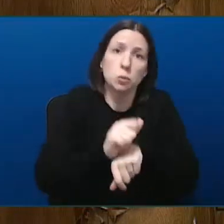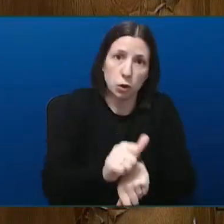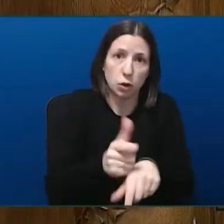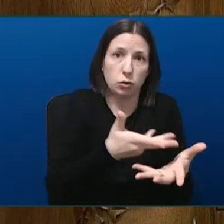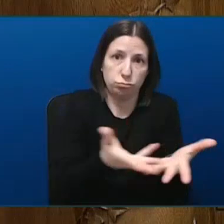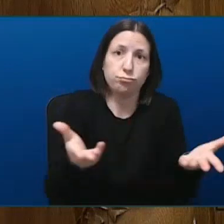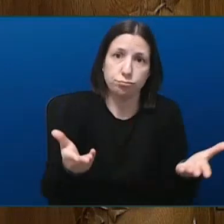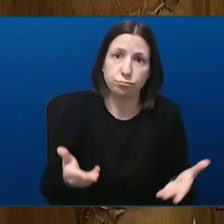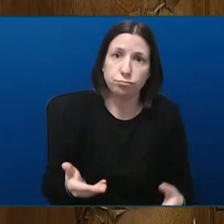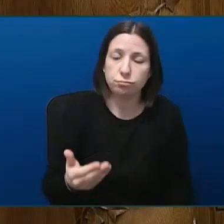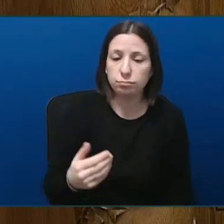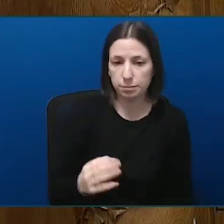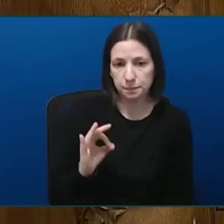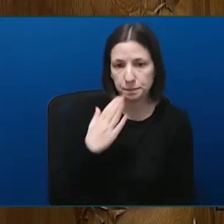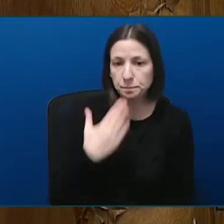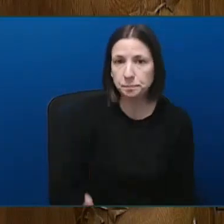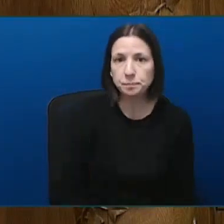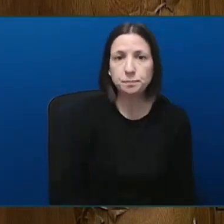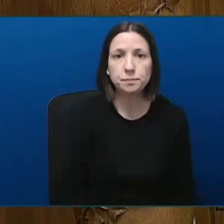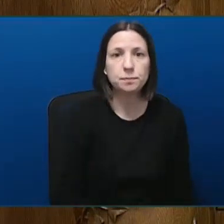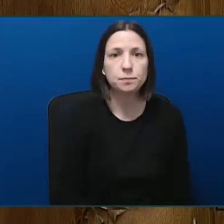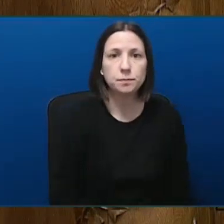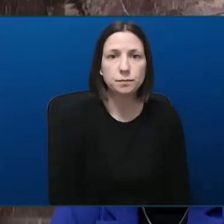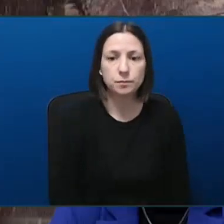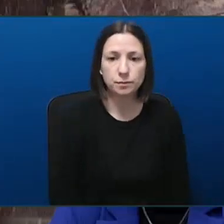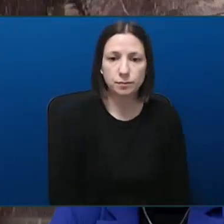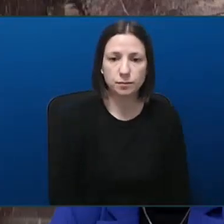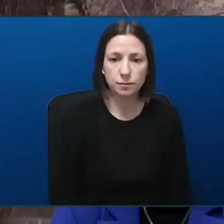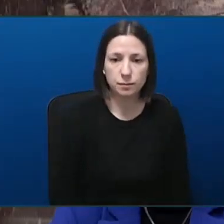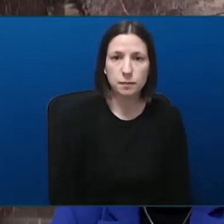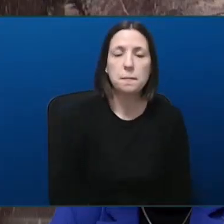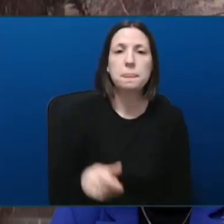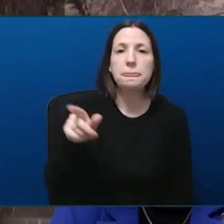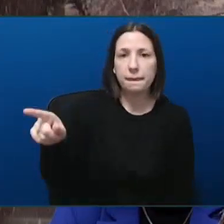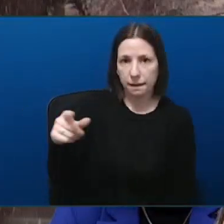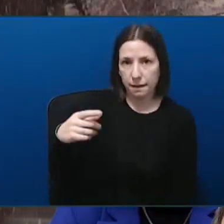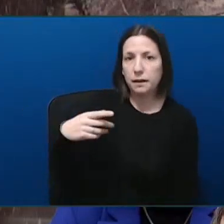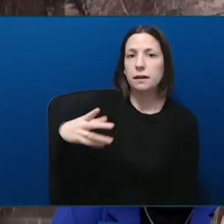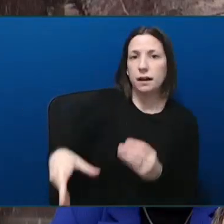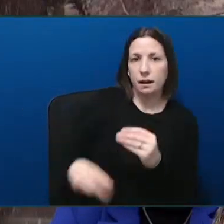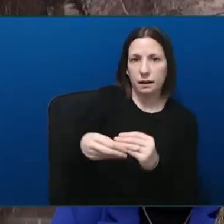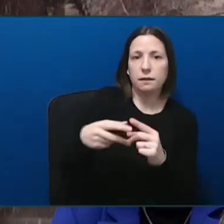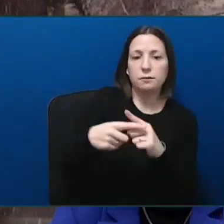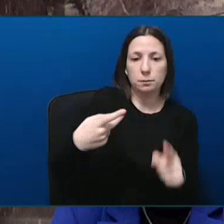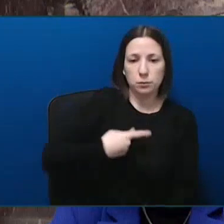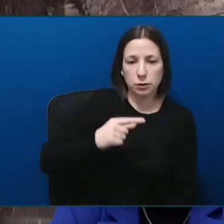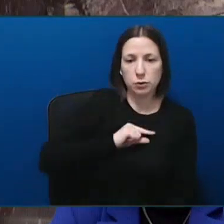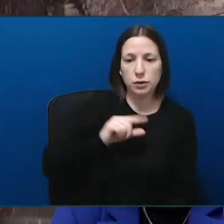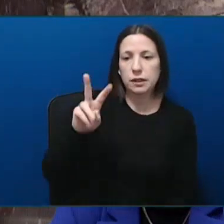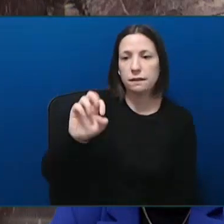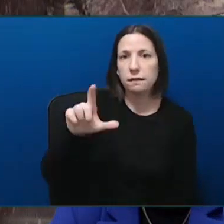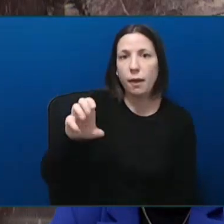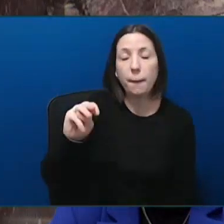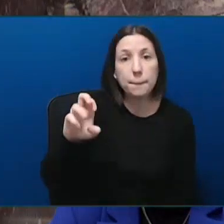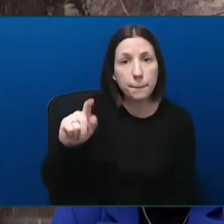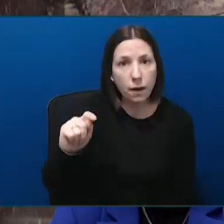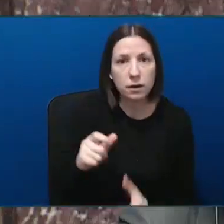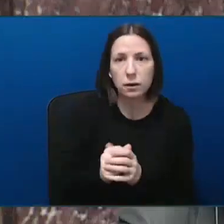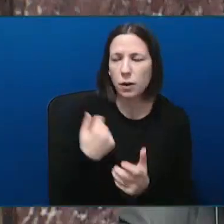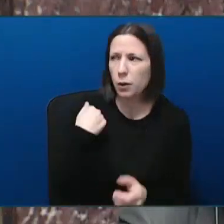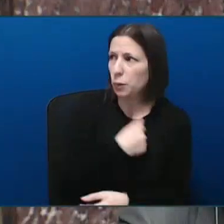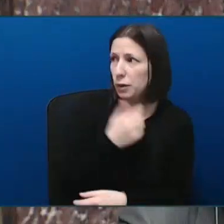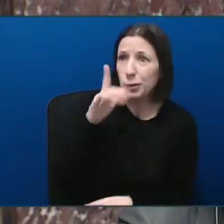Member for Prince George Wilmot, supplemental. Well, one thing the minister can count on is the fact that this side of the House is going to continue to ask the